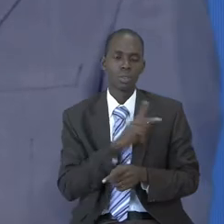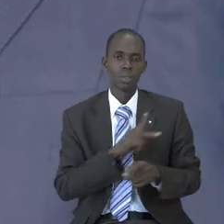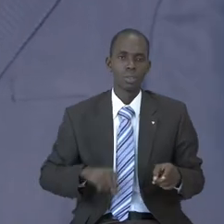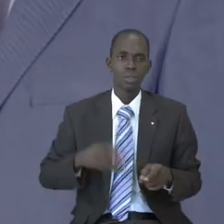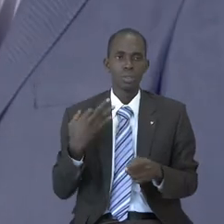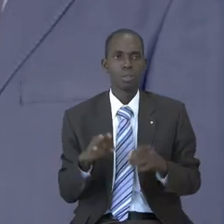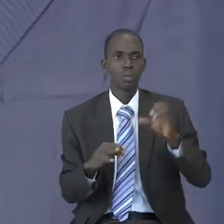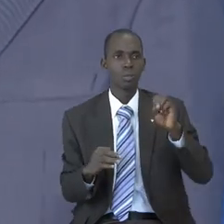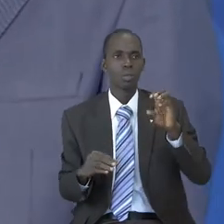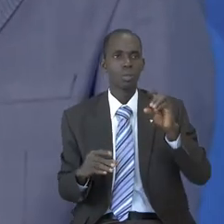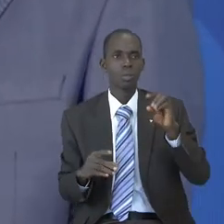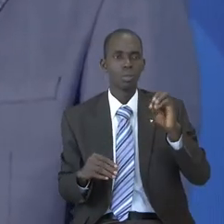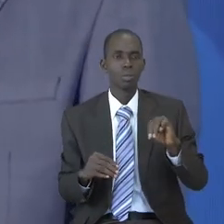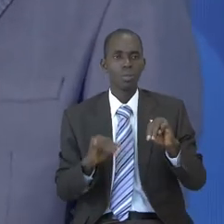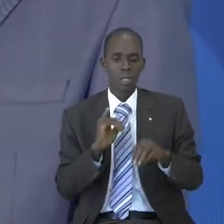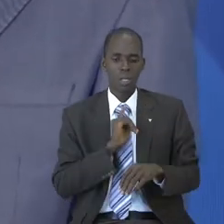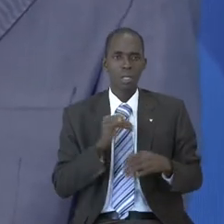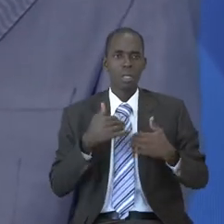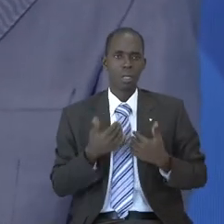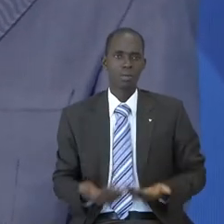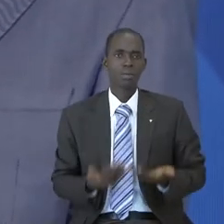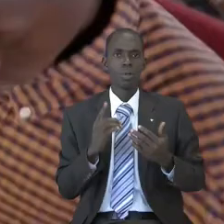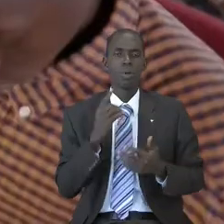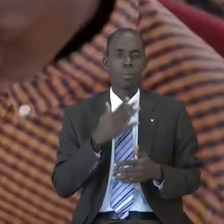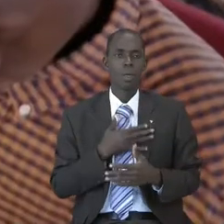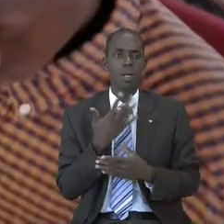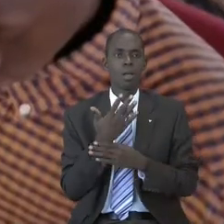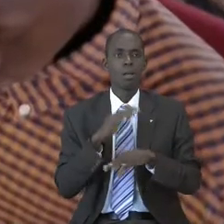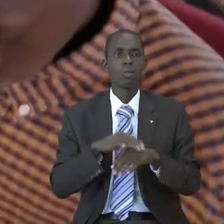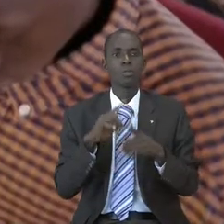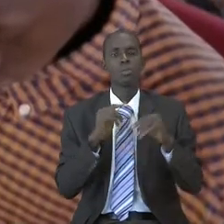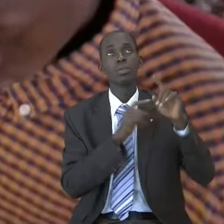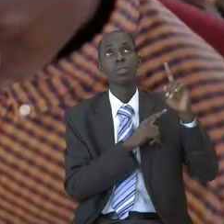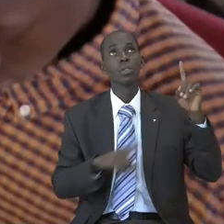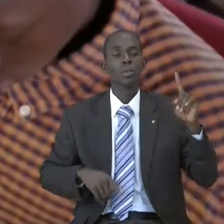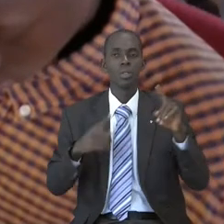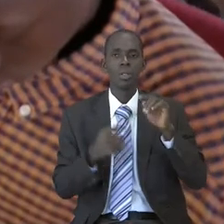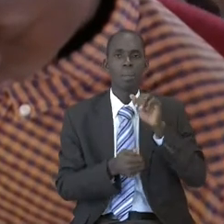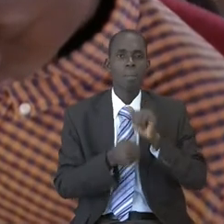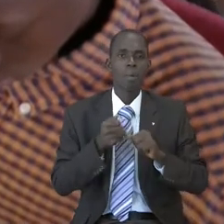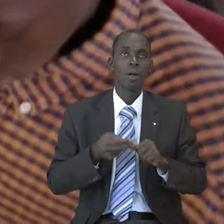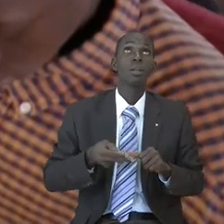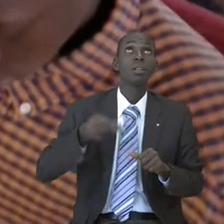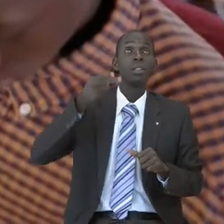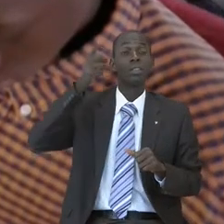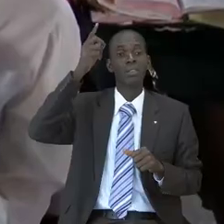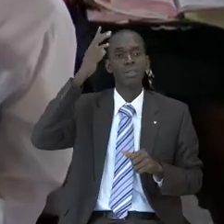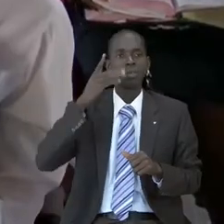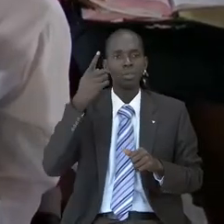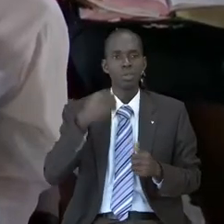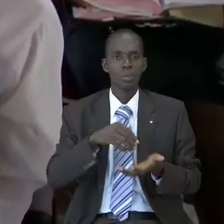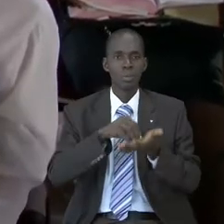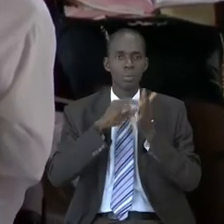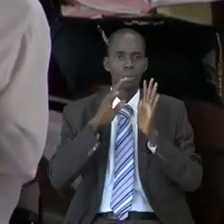I've lifted up mine hand unto the Lord, the Most High God, the